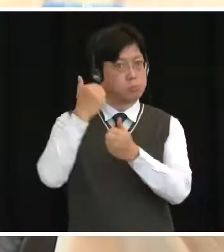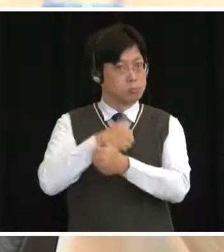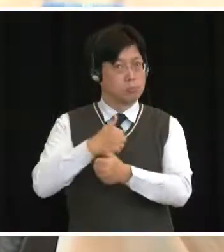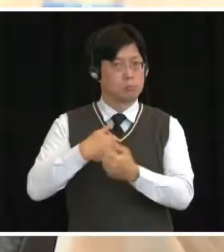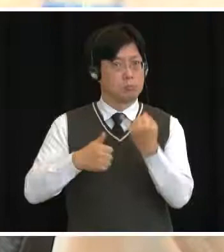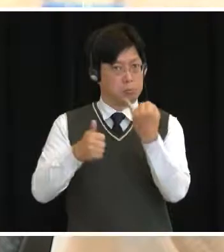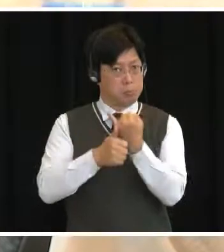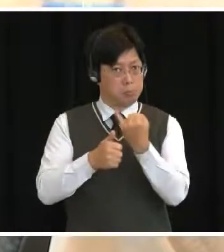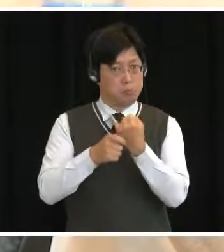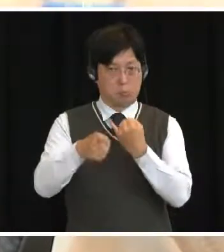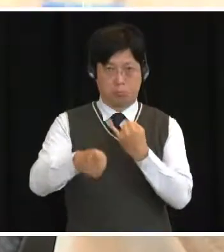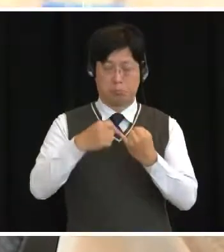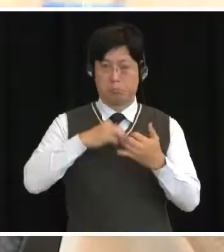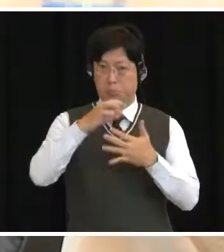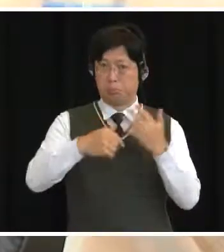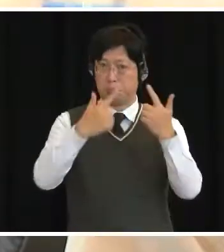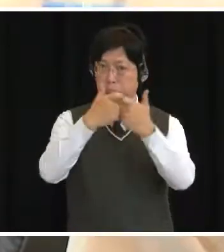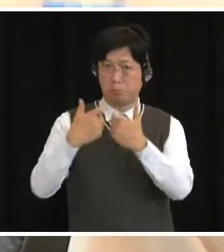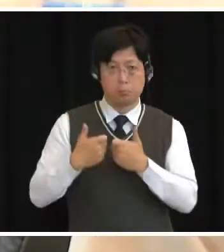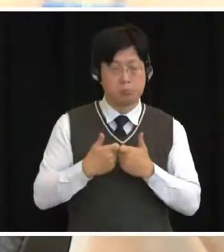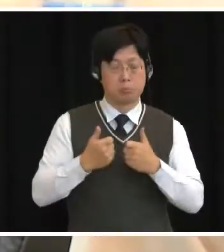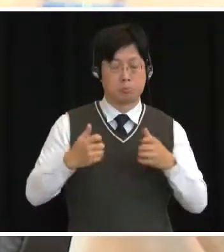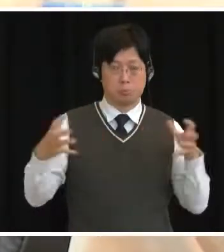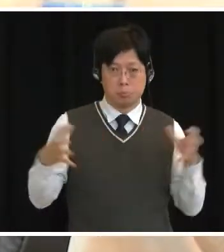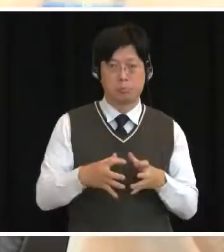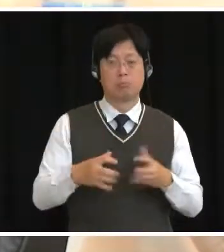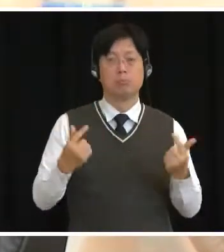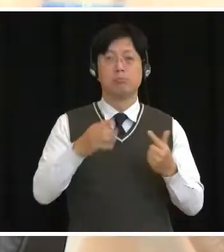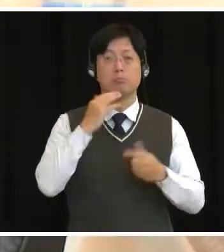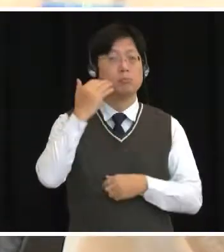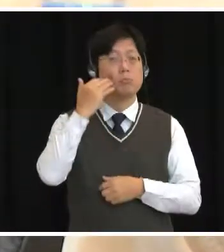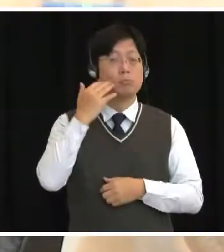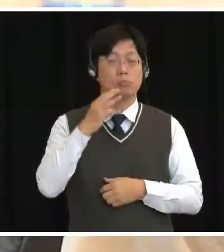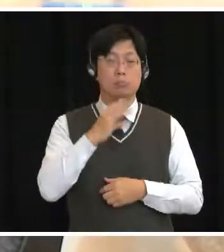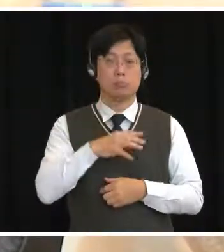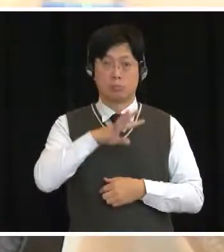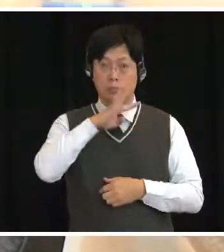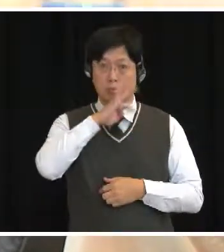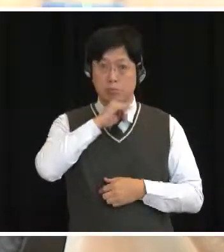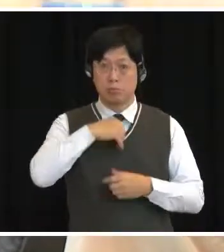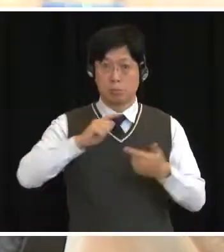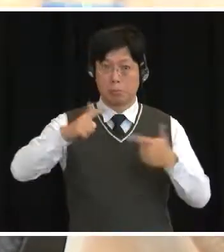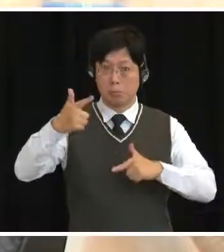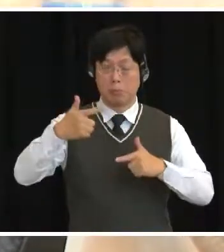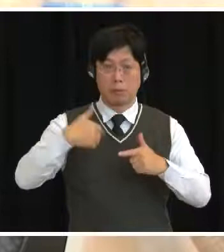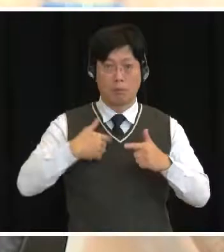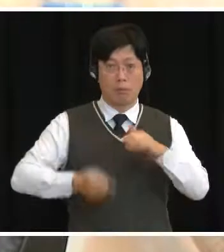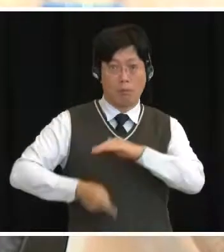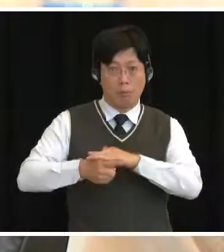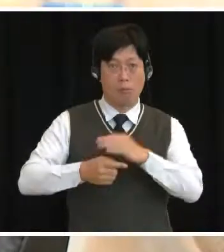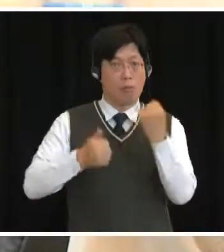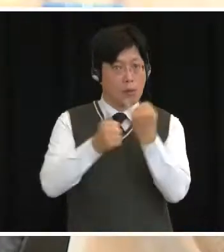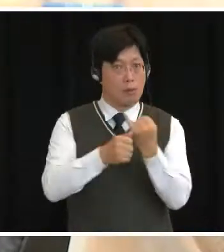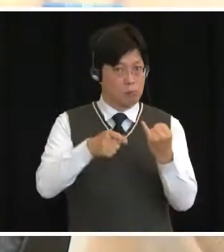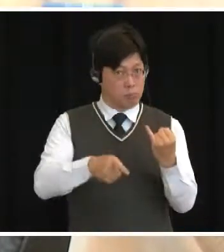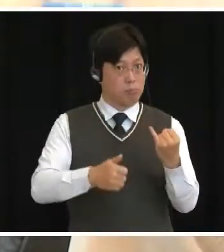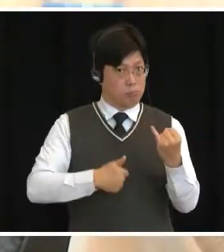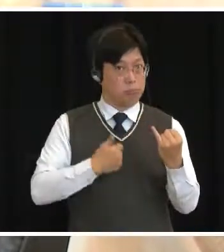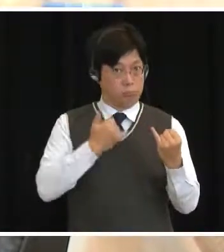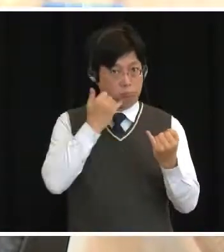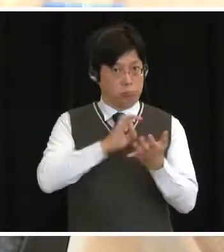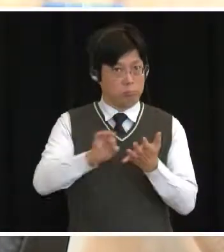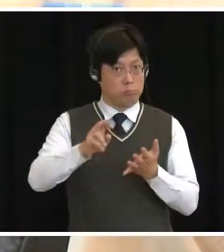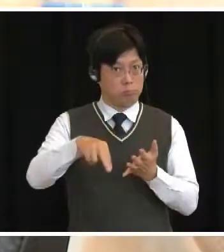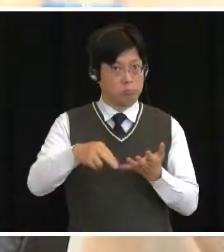And the scholars and experts suggested that in addition to revising upwards the age